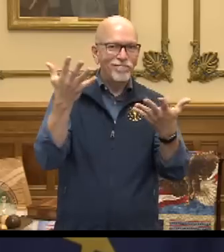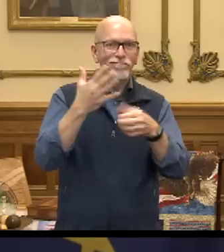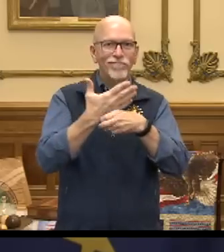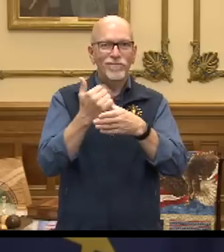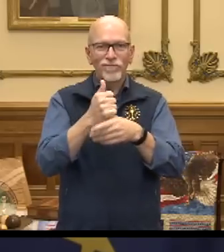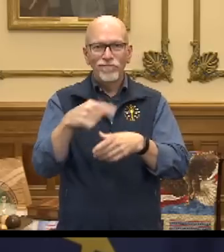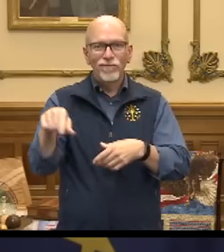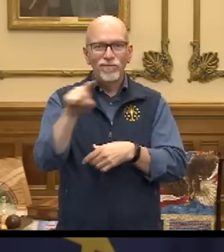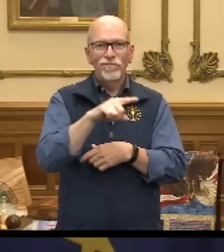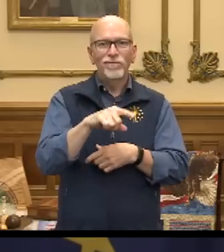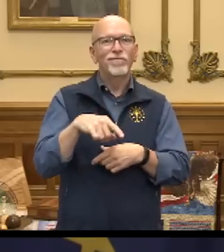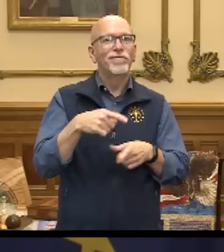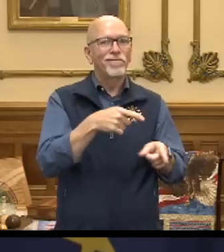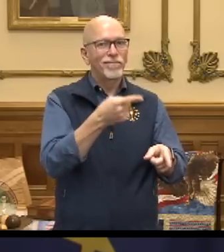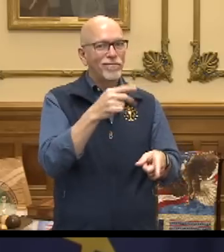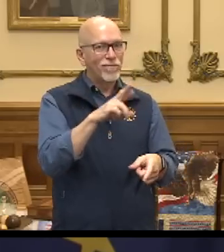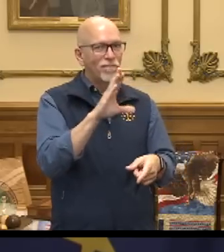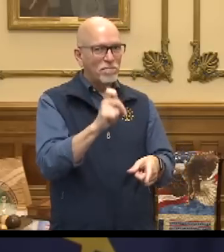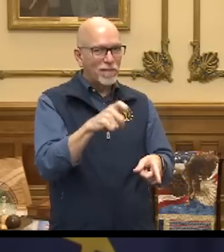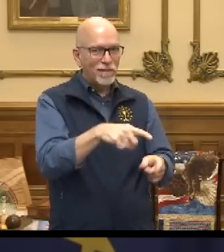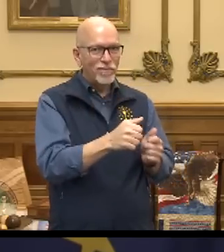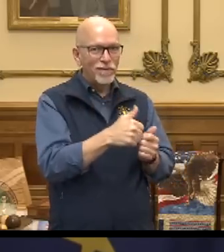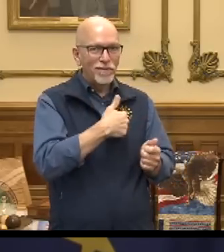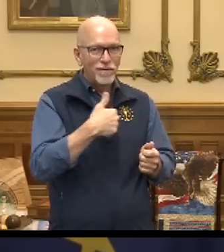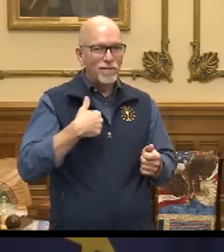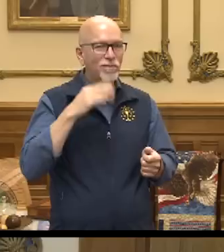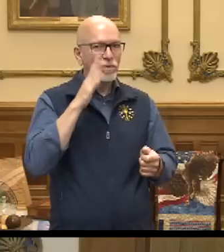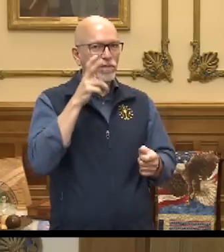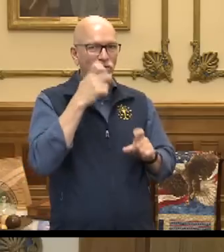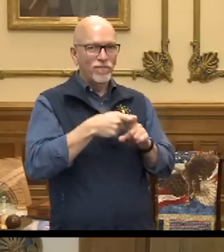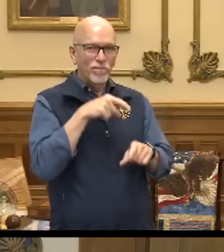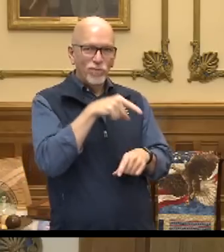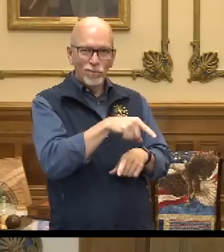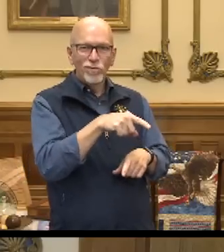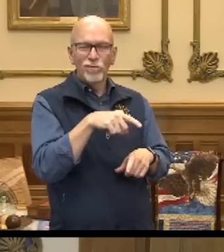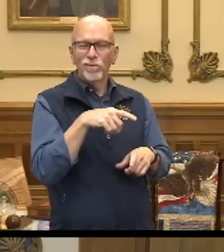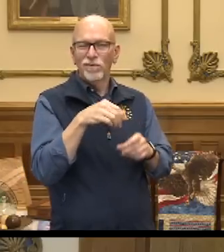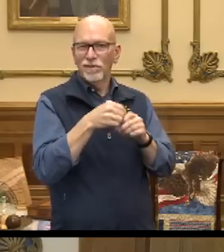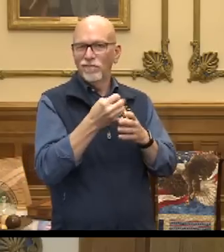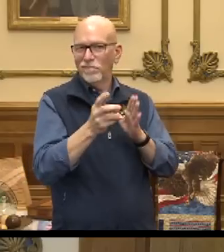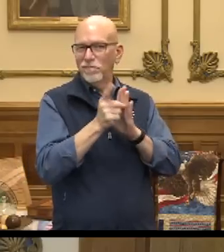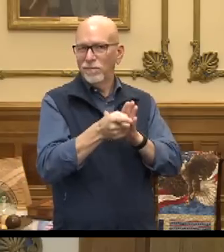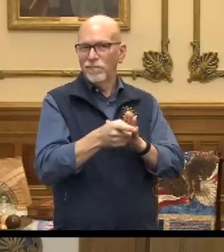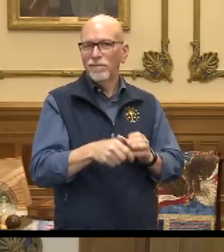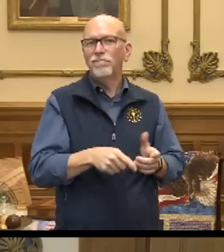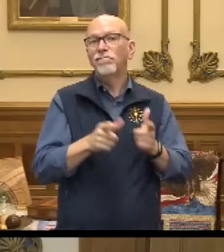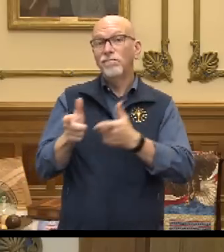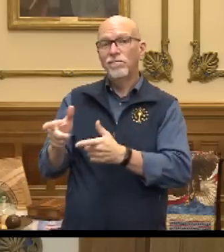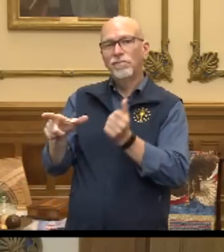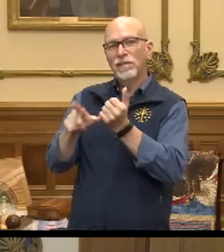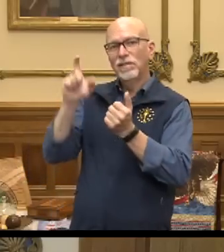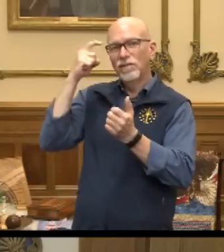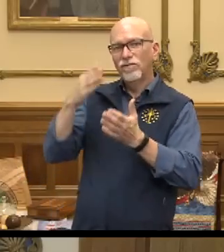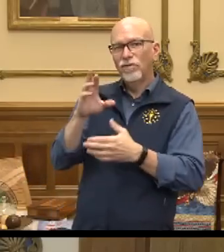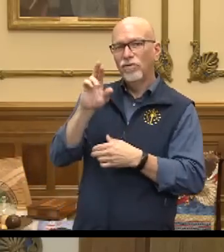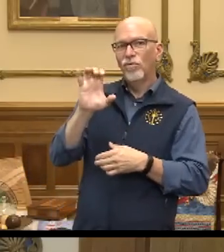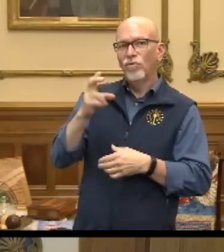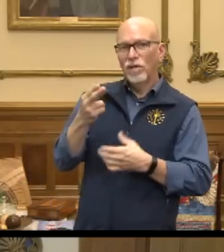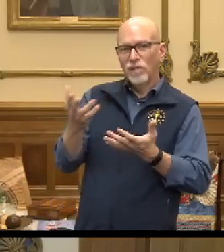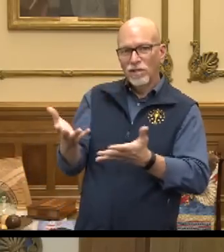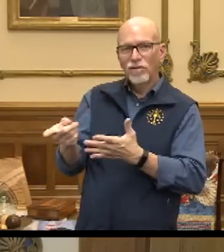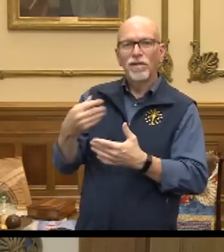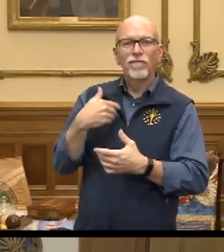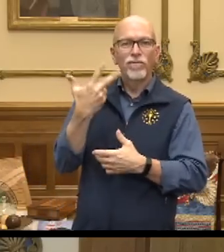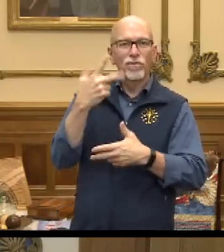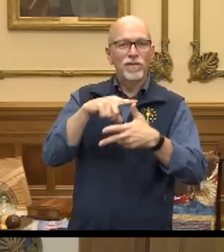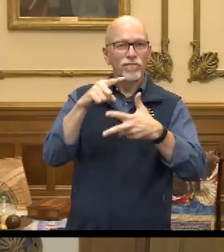Dr. Box is, of course, with us, and we'll be hearing from you just here in a moment. And we have Lieutenant Governor Crouch, who's got 3